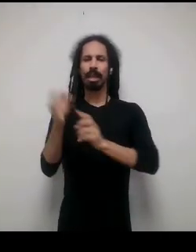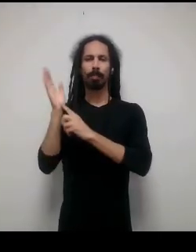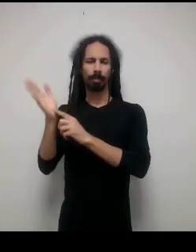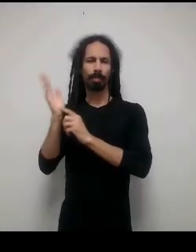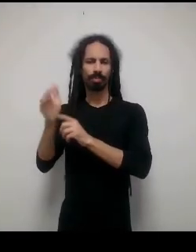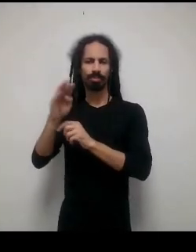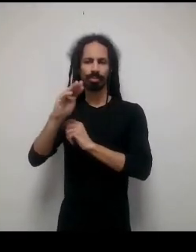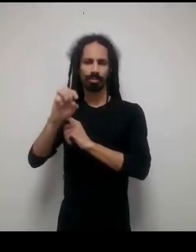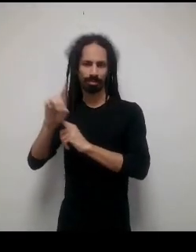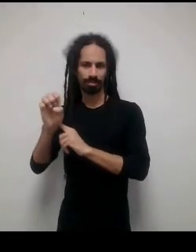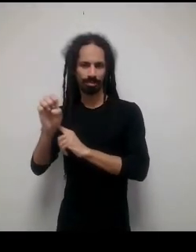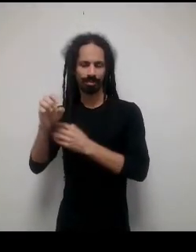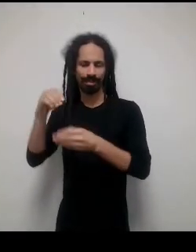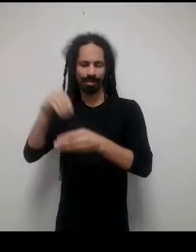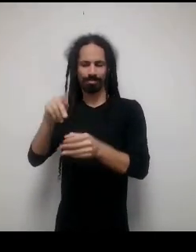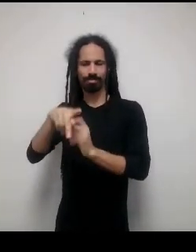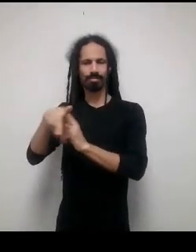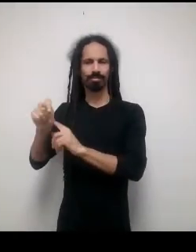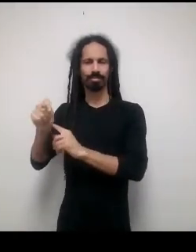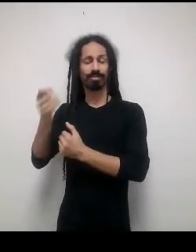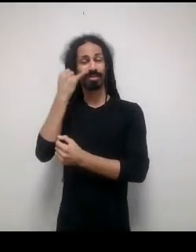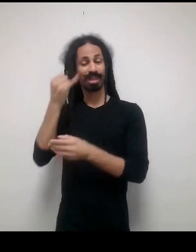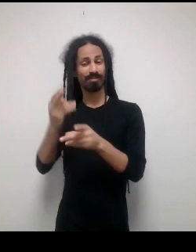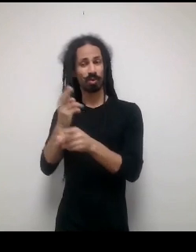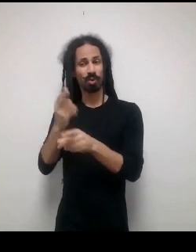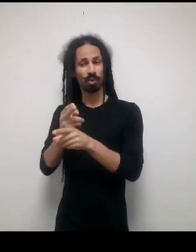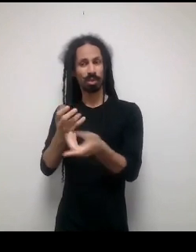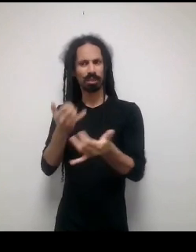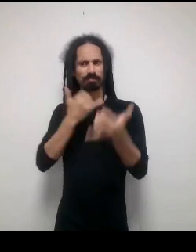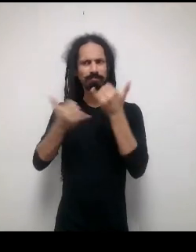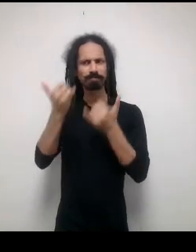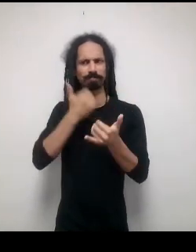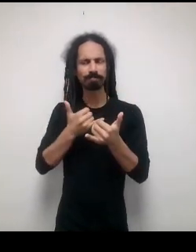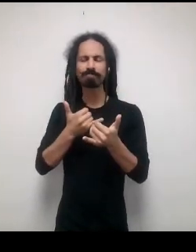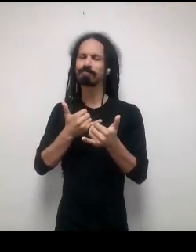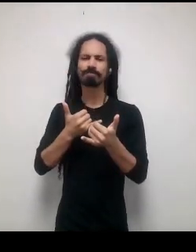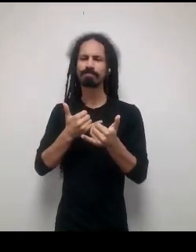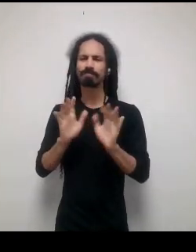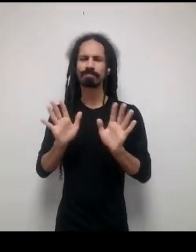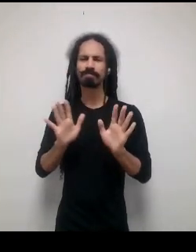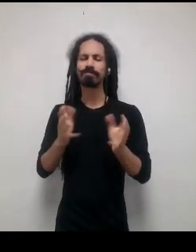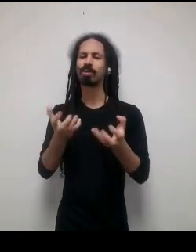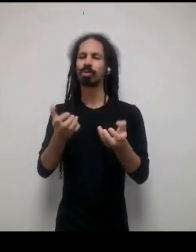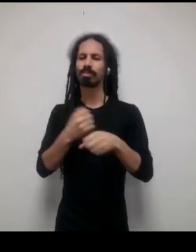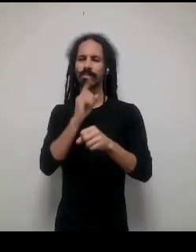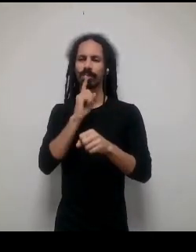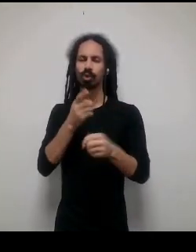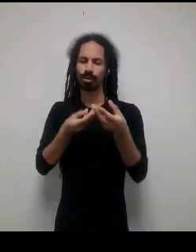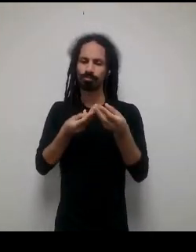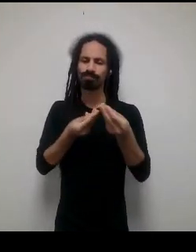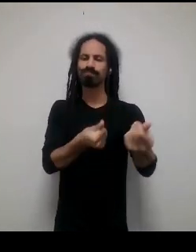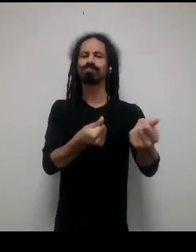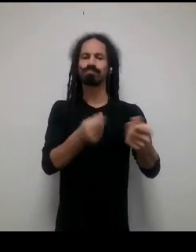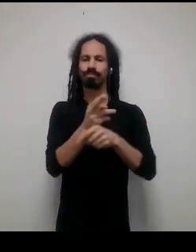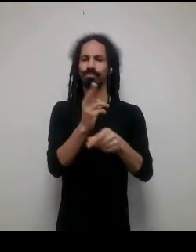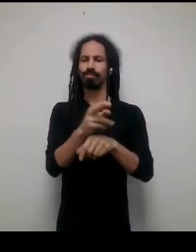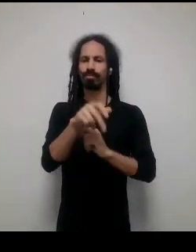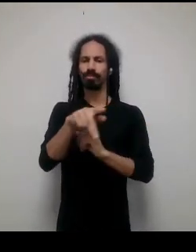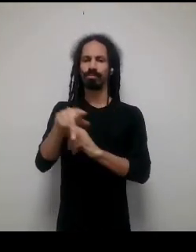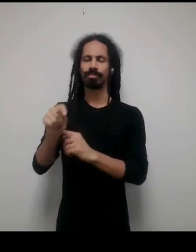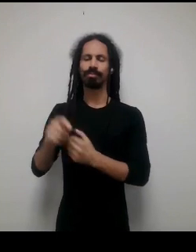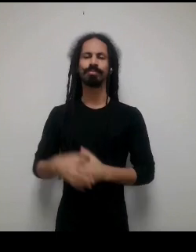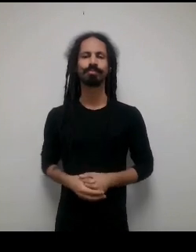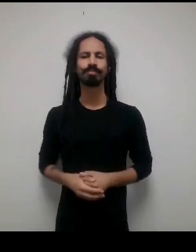completed them to ensure that there's going to be a smooth flow to your presentation slides or to your PowerPoint slides. I would